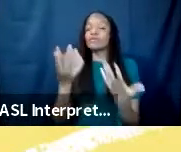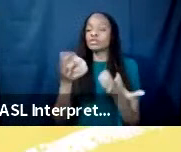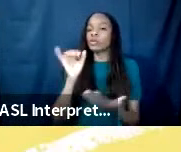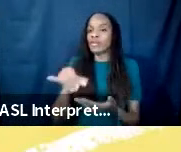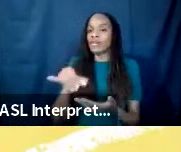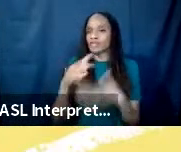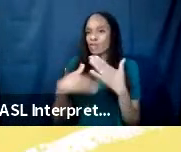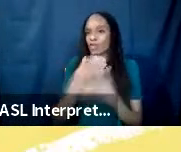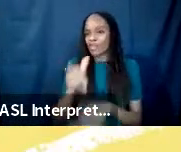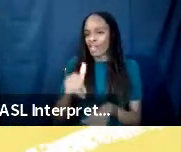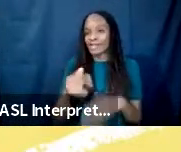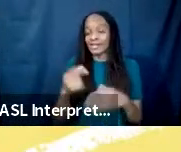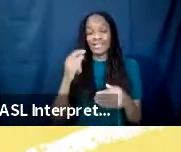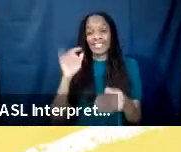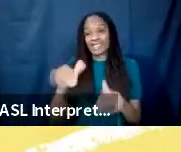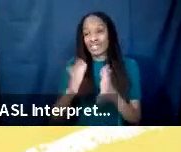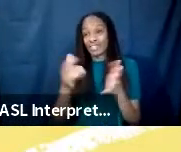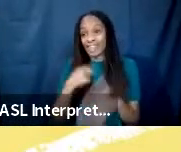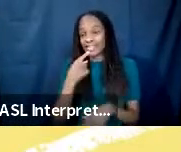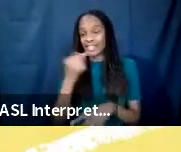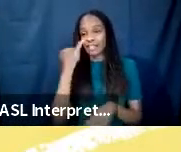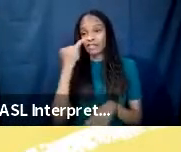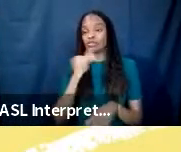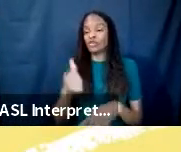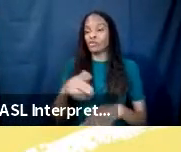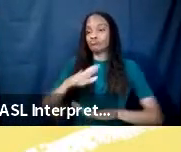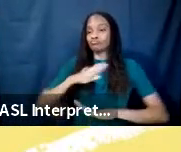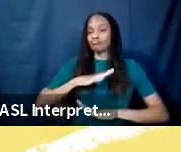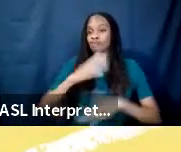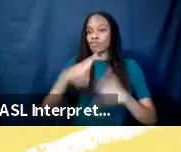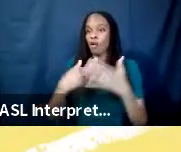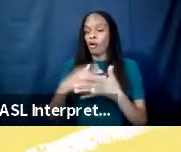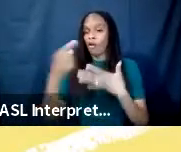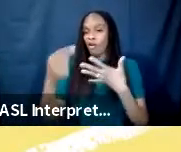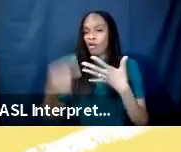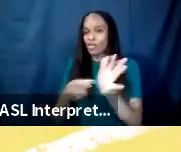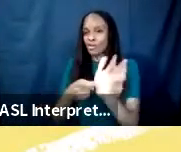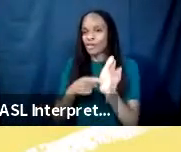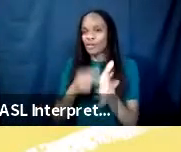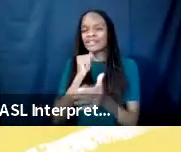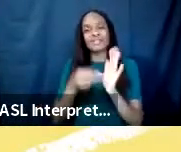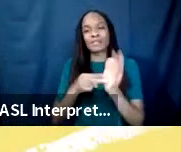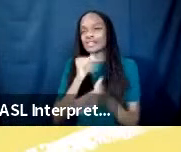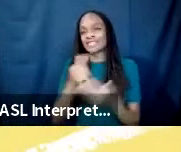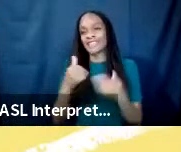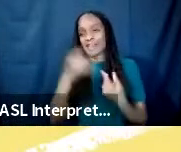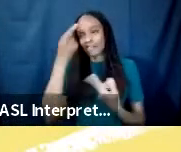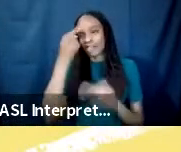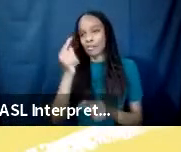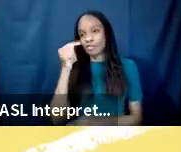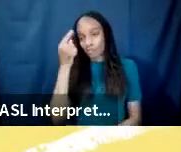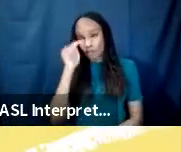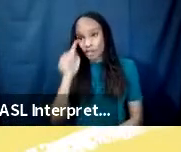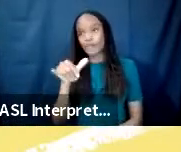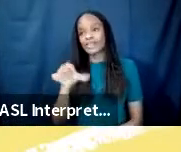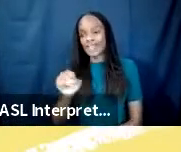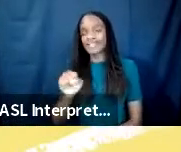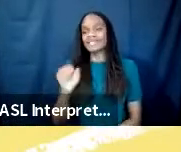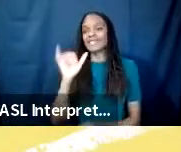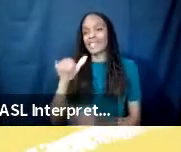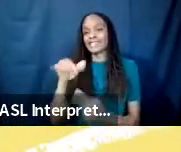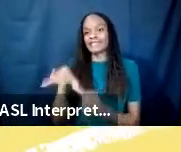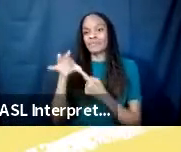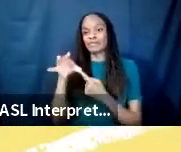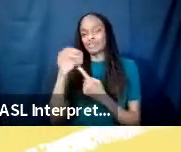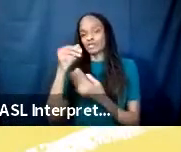like I just said, if you don't meet those high budget SVOD criteria, it doesn't mean we don't have an agreement for you. We do. It's that special new media agreement that